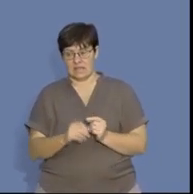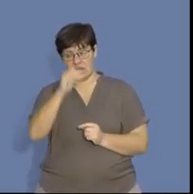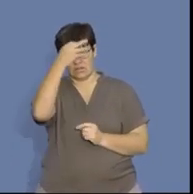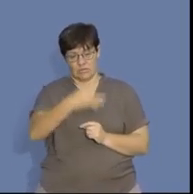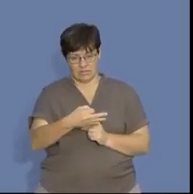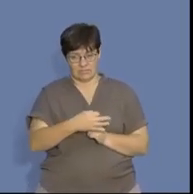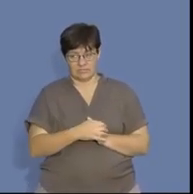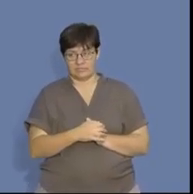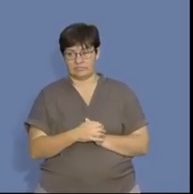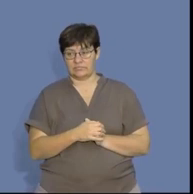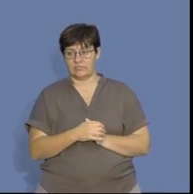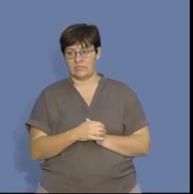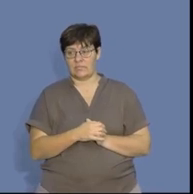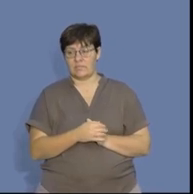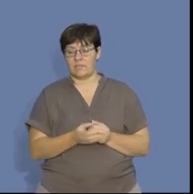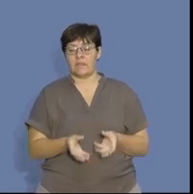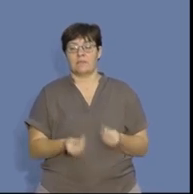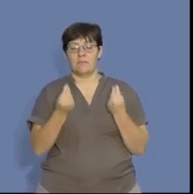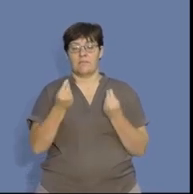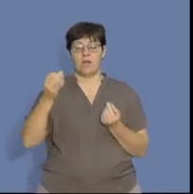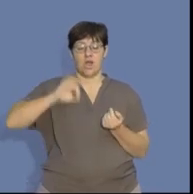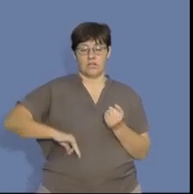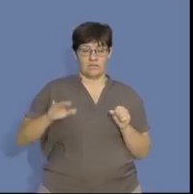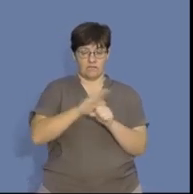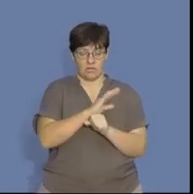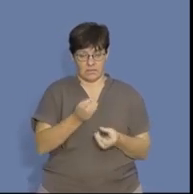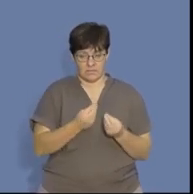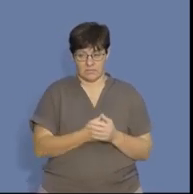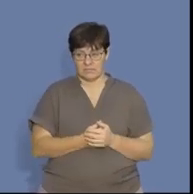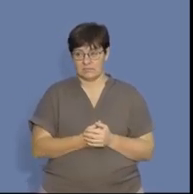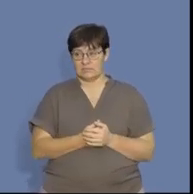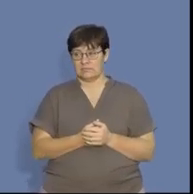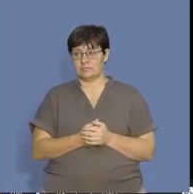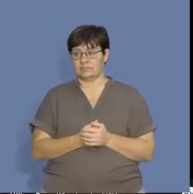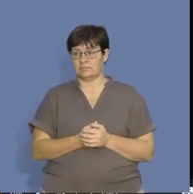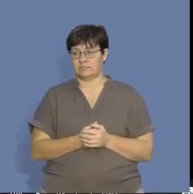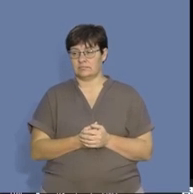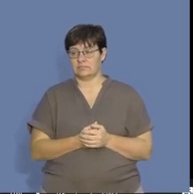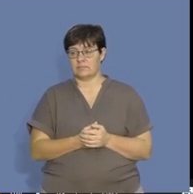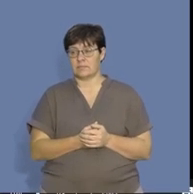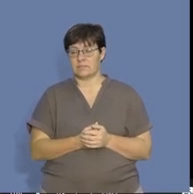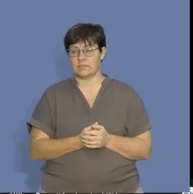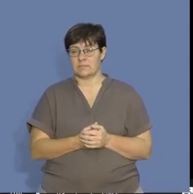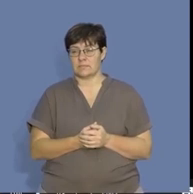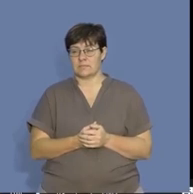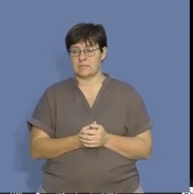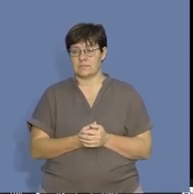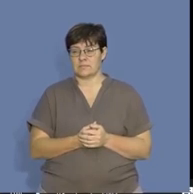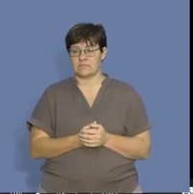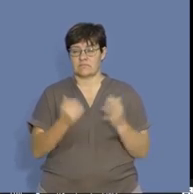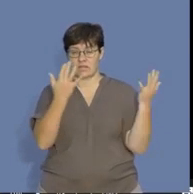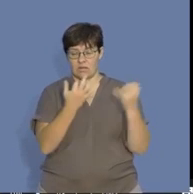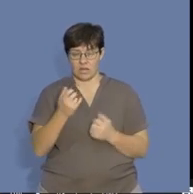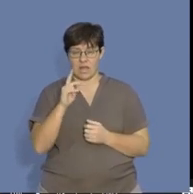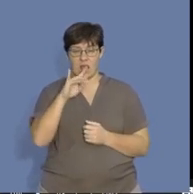up these three amounts to get his total earnings. So let's pull out the calculator, right?